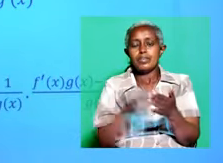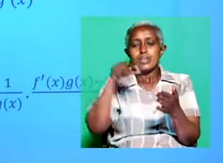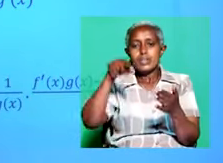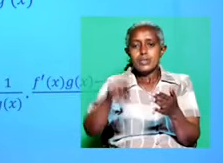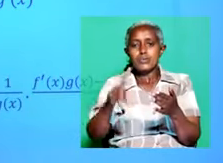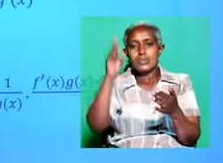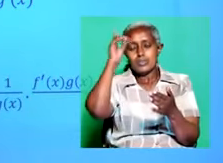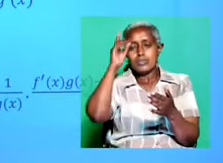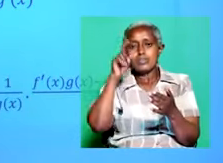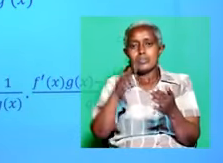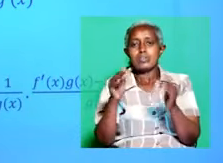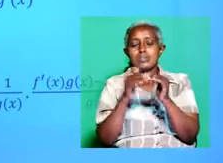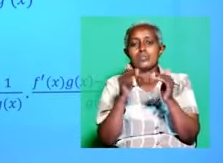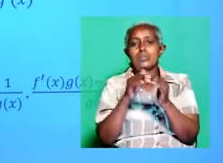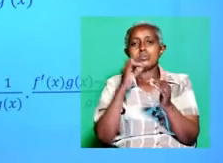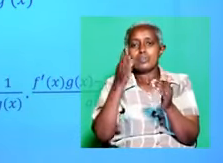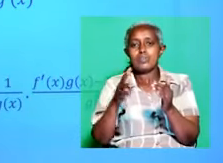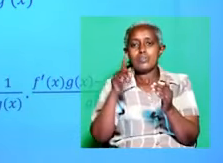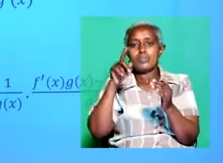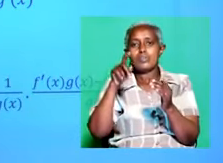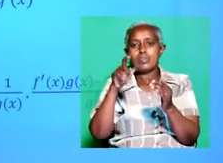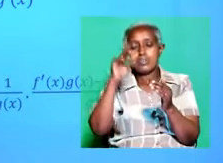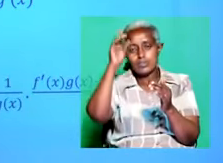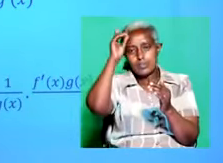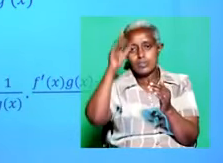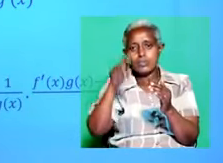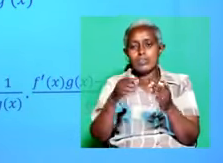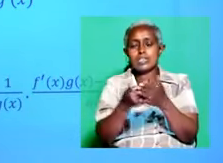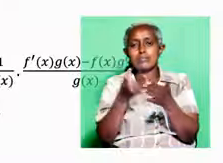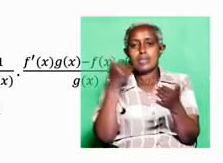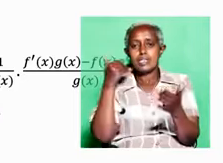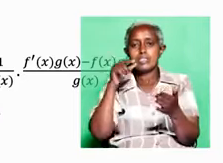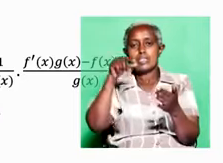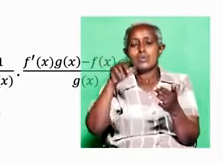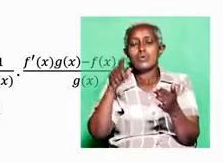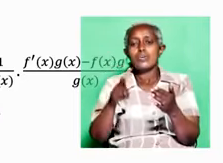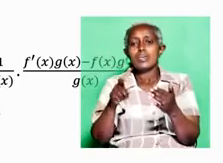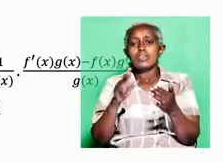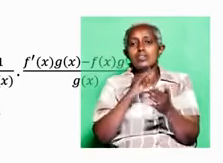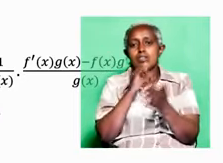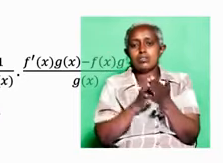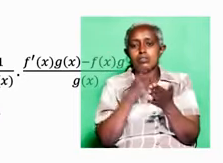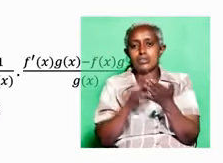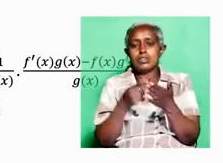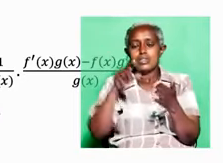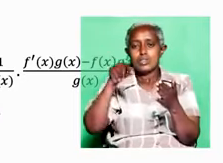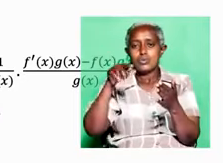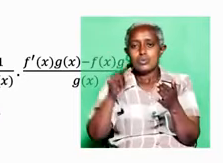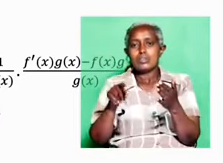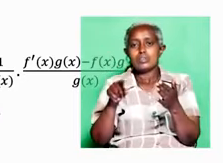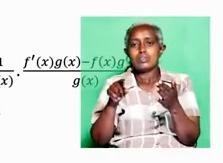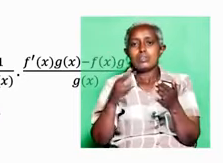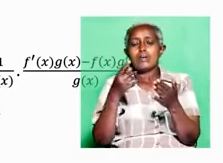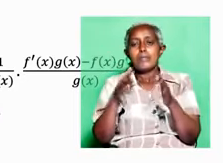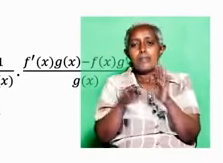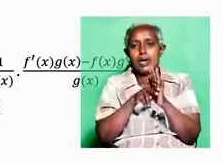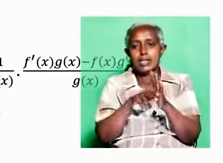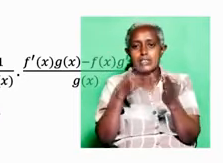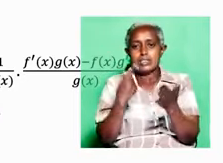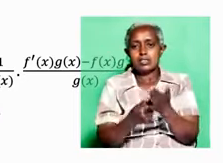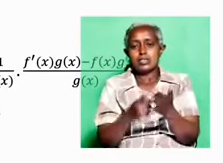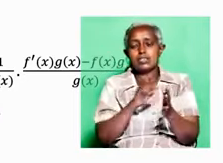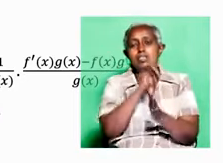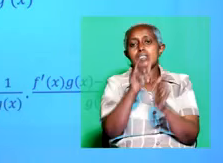q derivative of x equal to f derivative of x minus q of x as it is, we assumed q of x to be this, minus